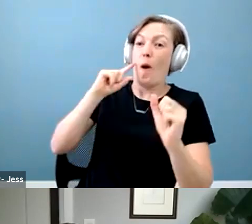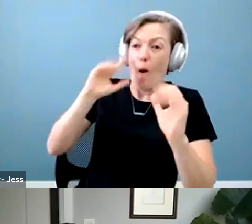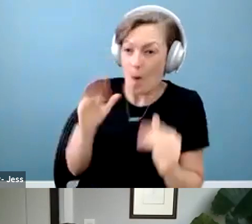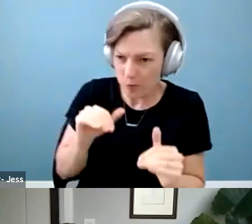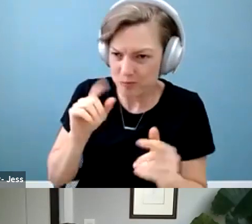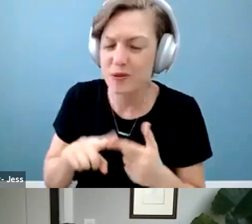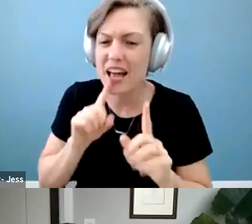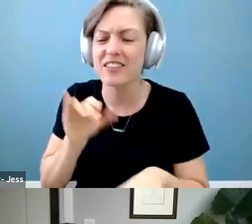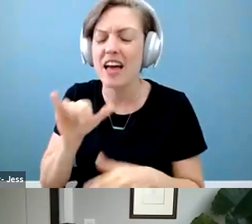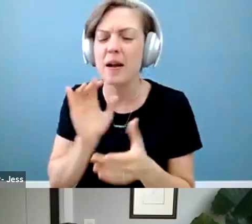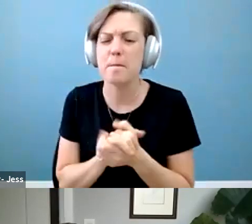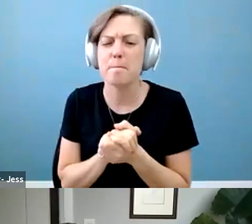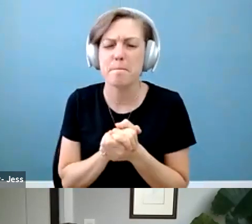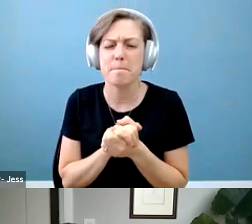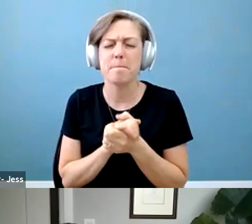Let's see.